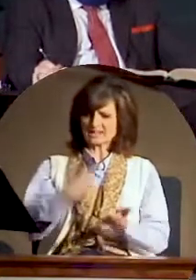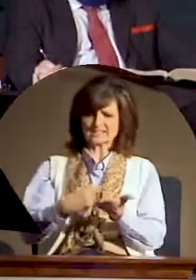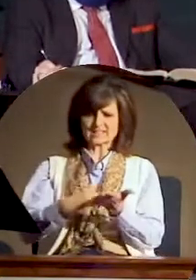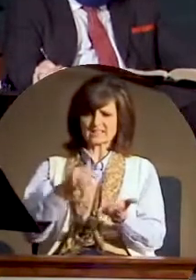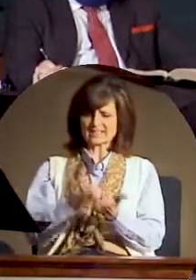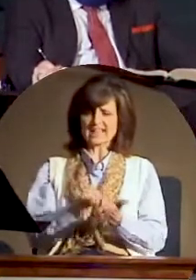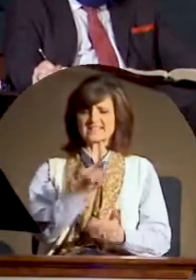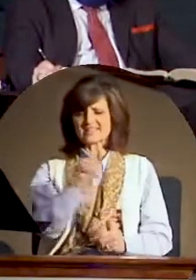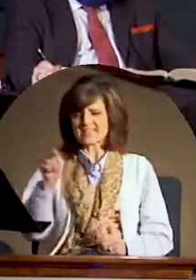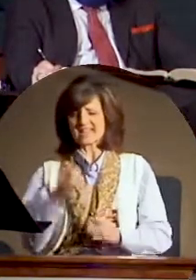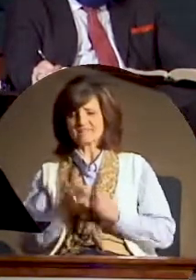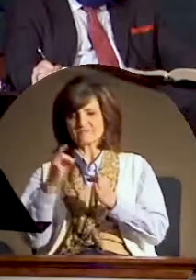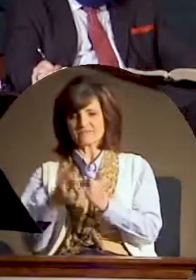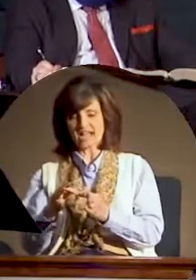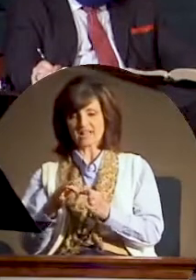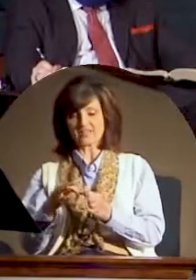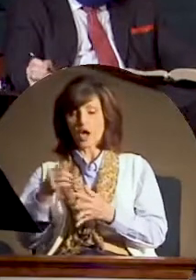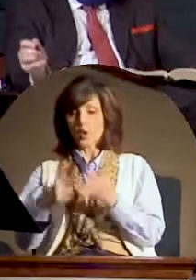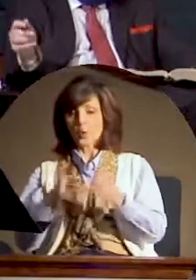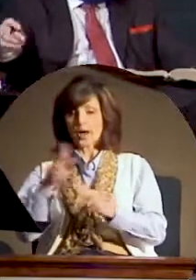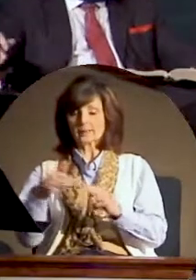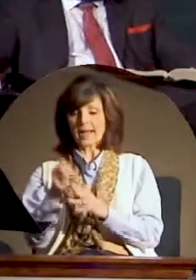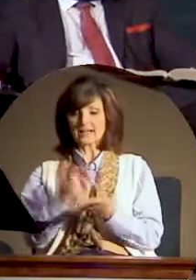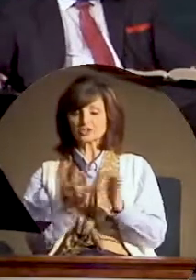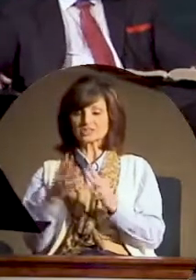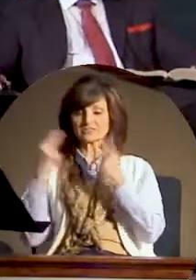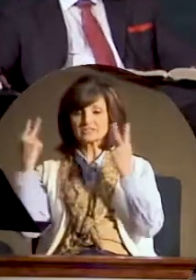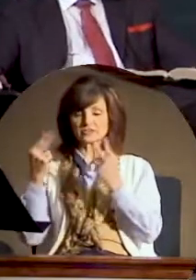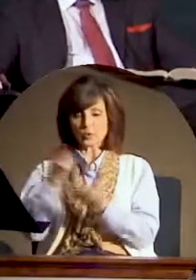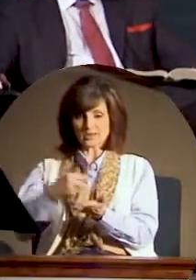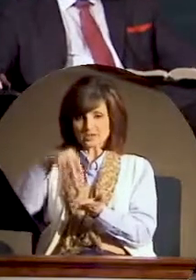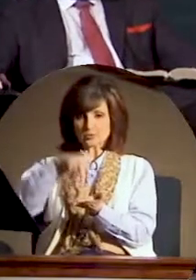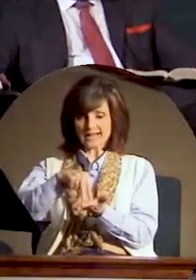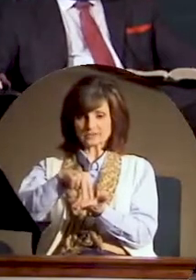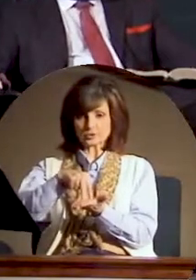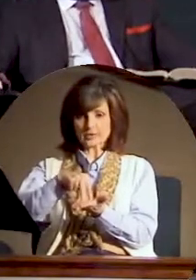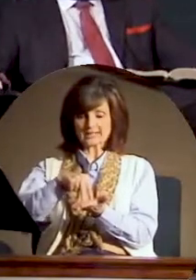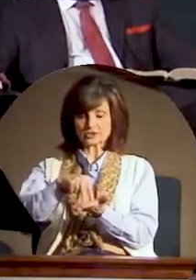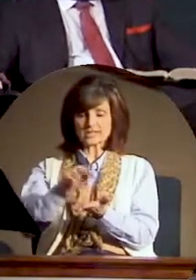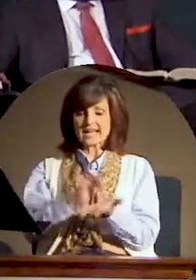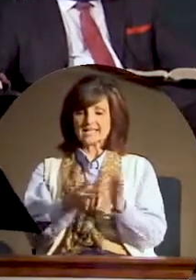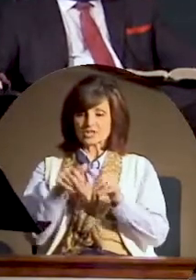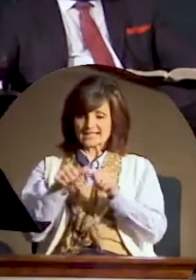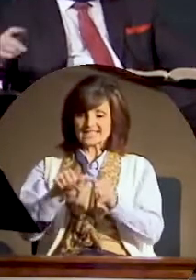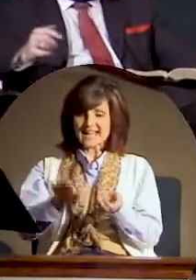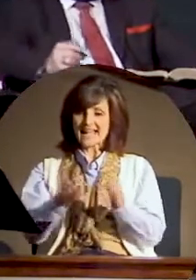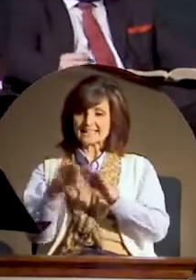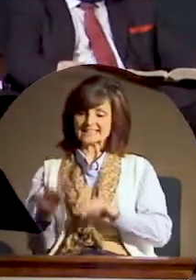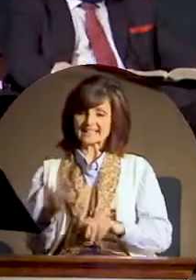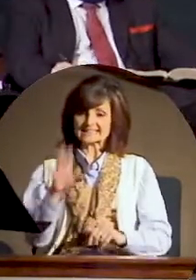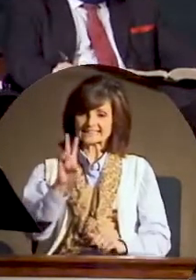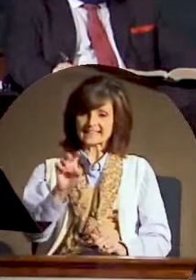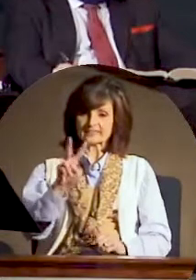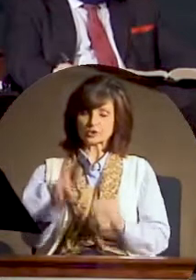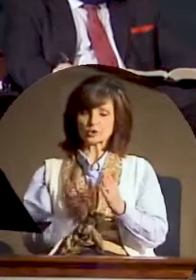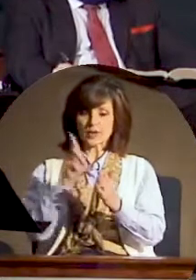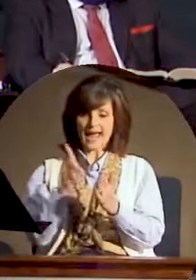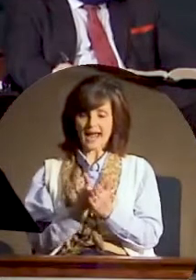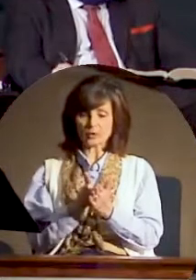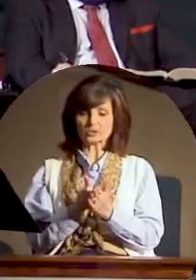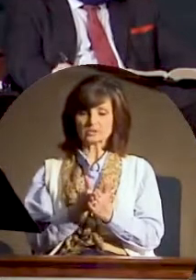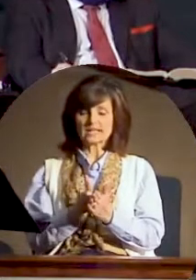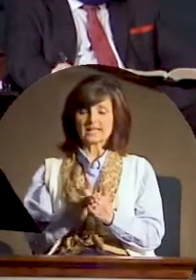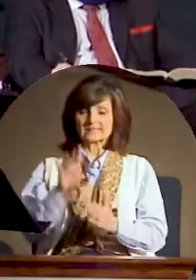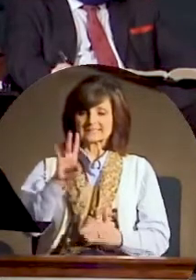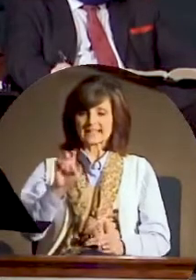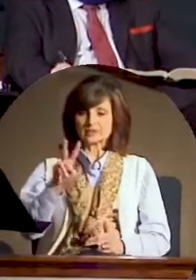the faith. What about his victorious resurrection? He stayed dead for 72 hours, but 72 hours later he walked